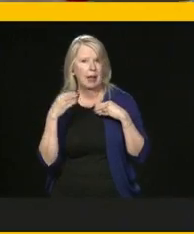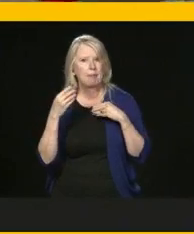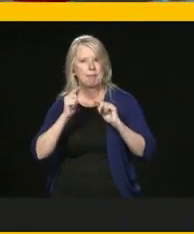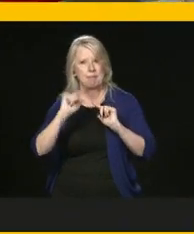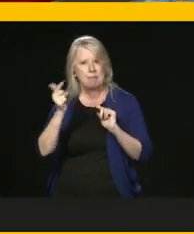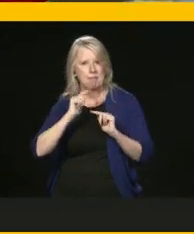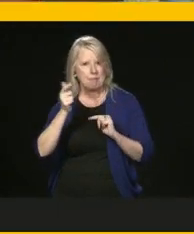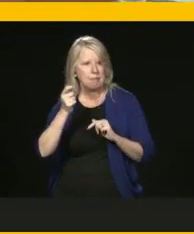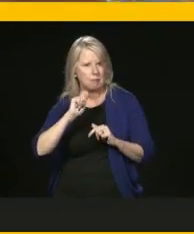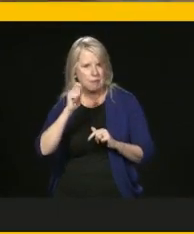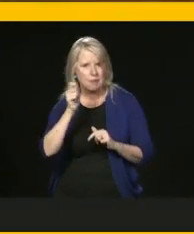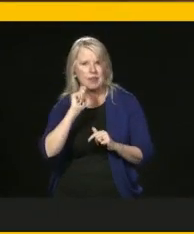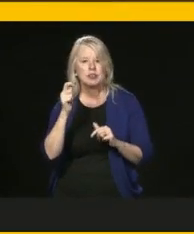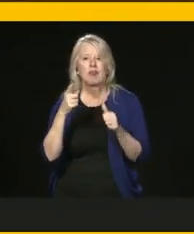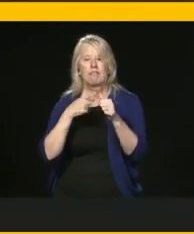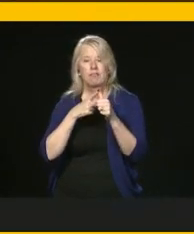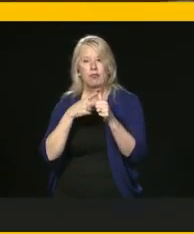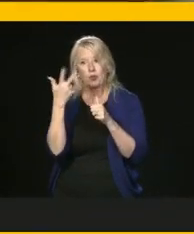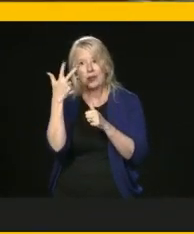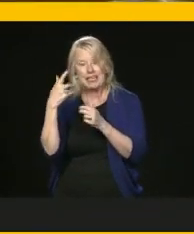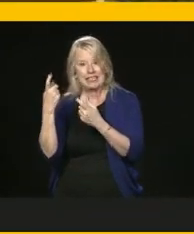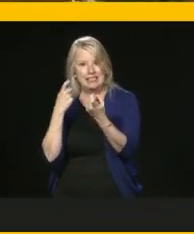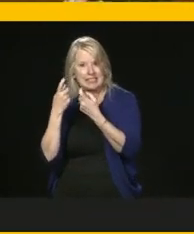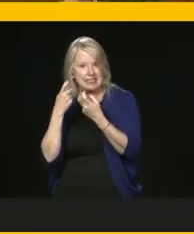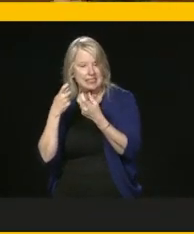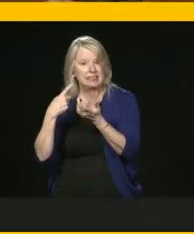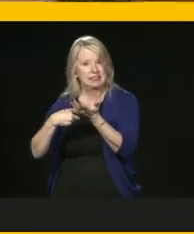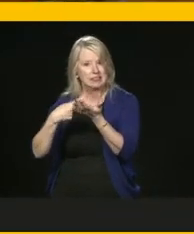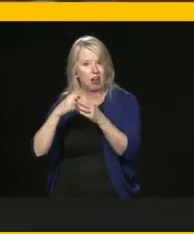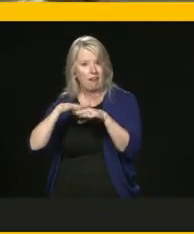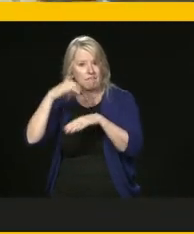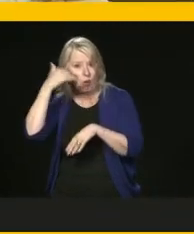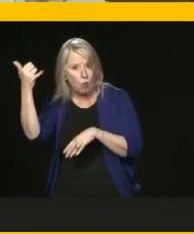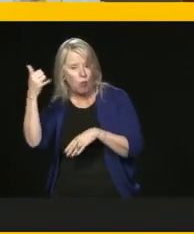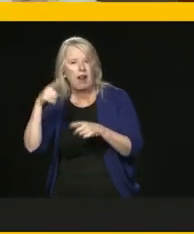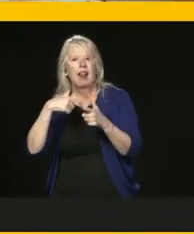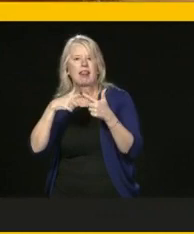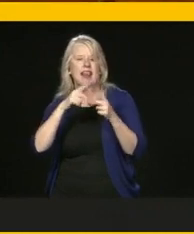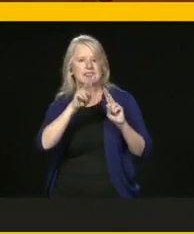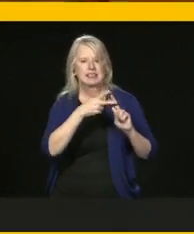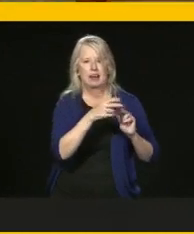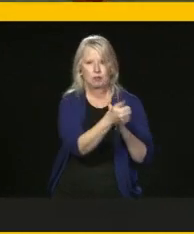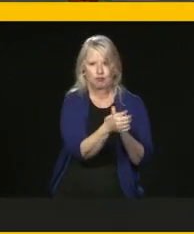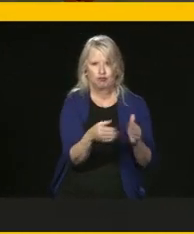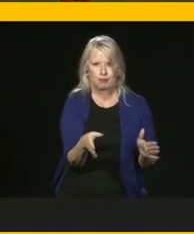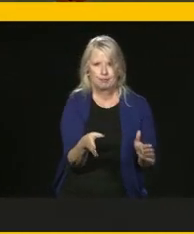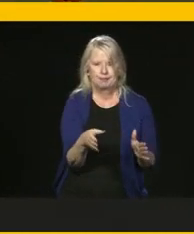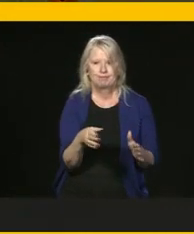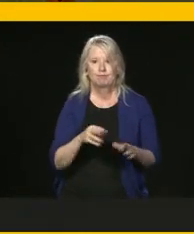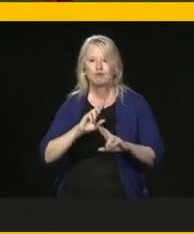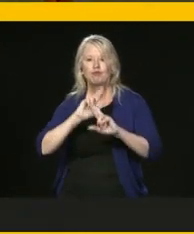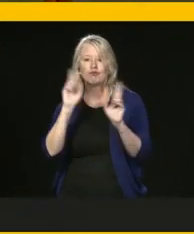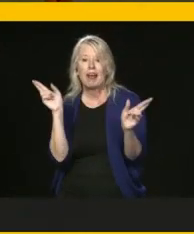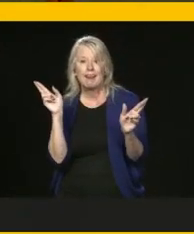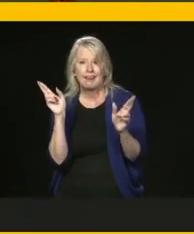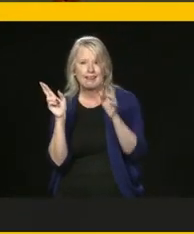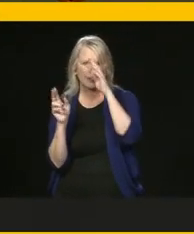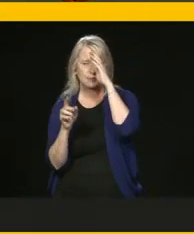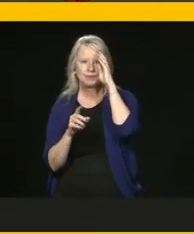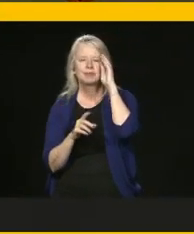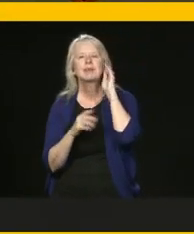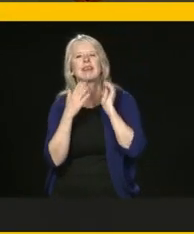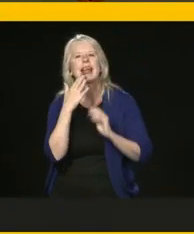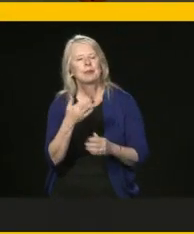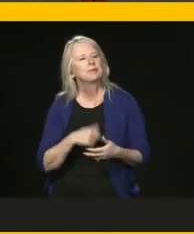question, one follow-up, and then we'll come back to the room. So, operator. Thank you. Merci. If you have a question, please press